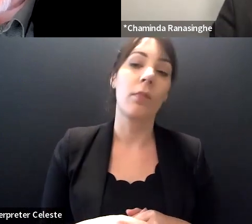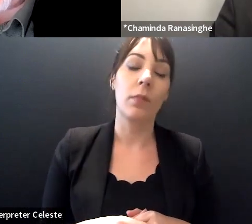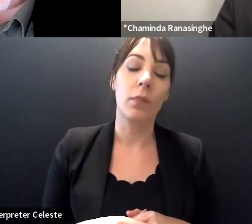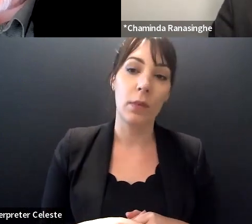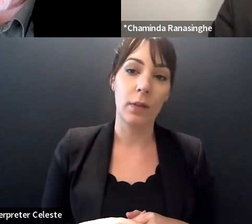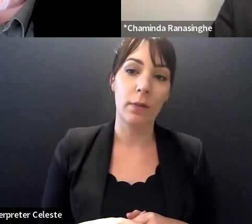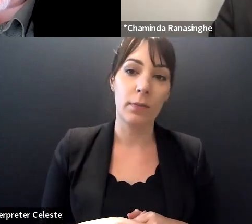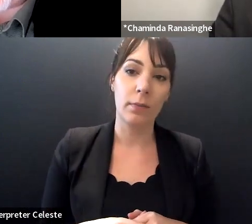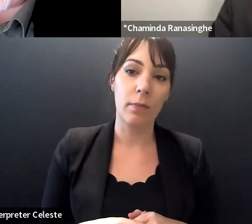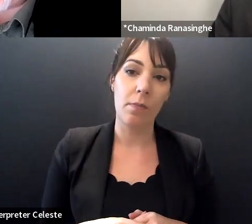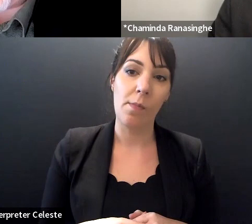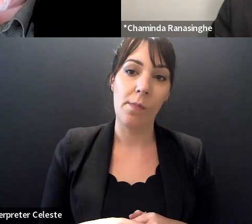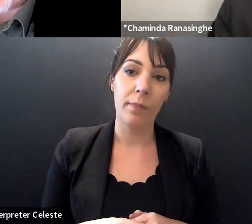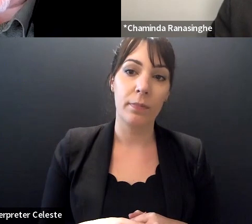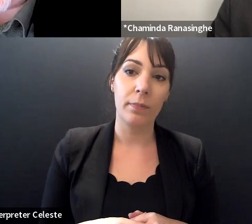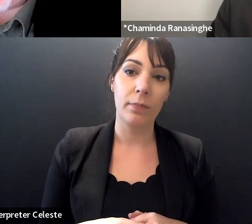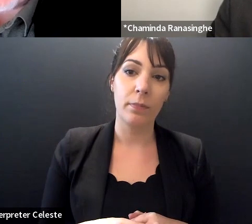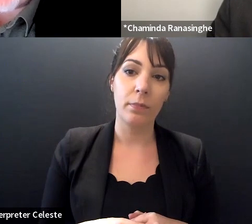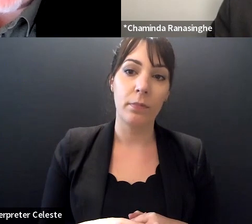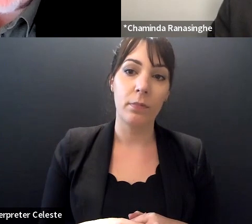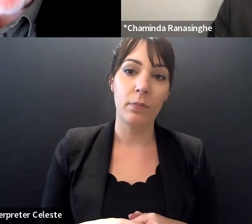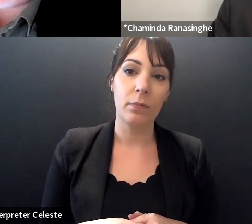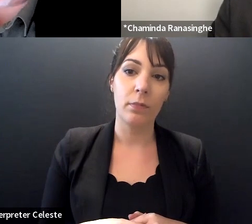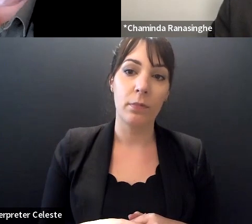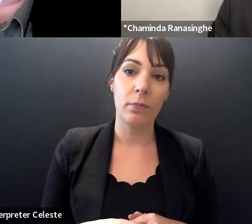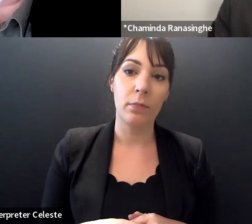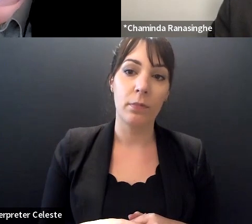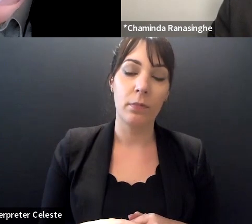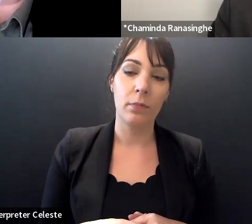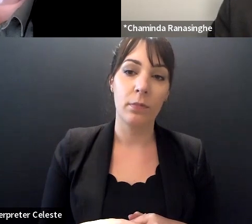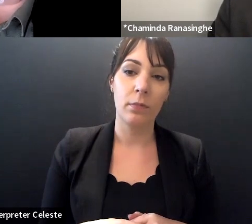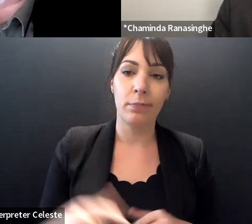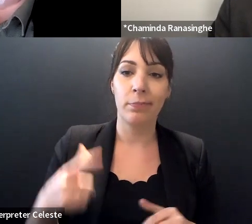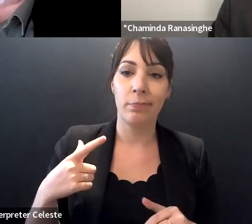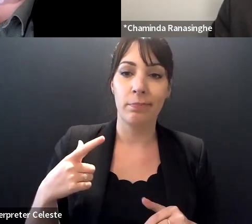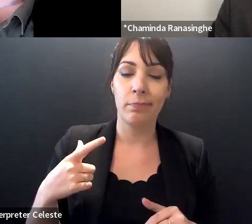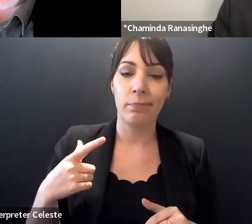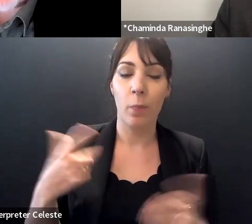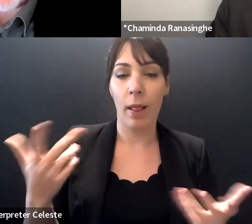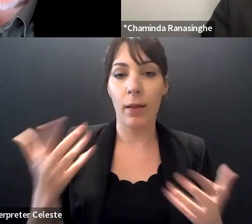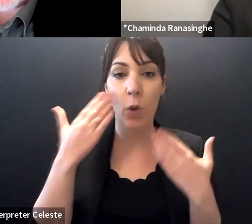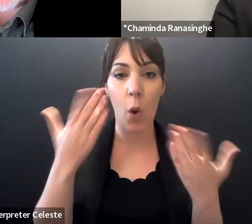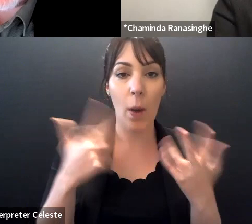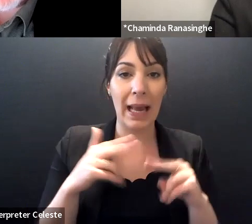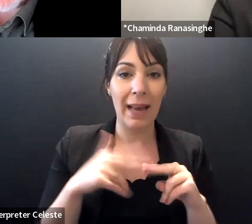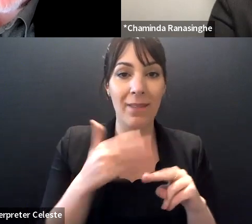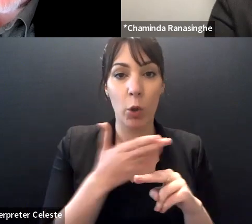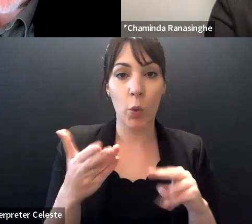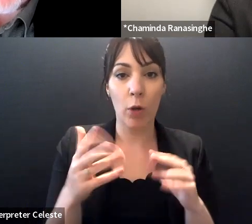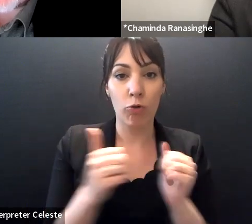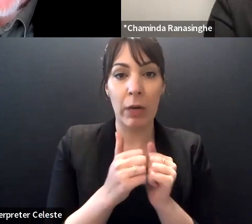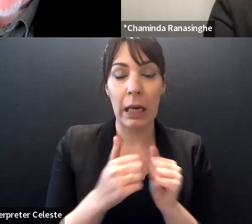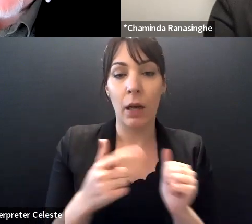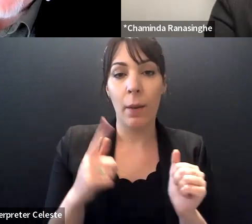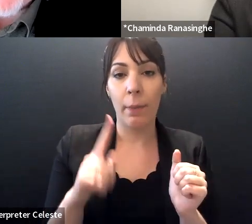learning, it's also because largely things have gone down that path, for whether you agree with me or not, because it was the path of least resistance and the easiest